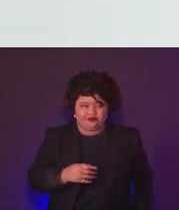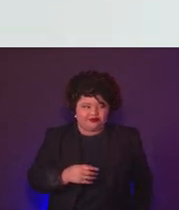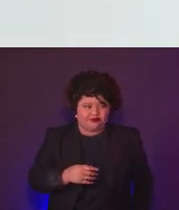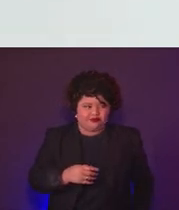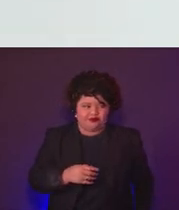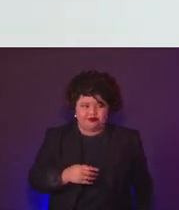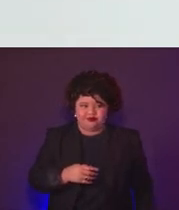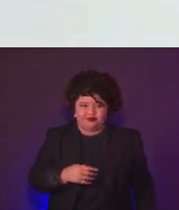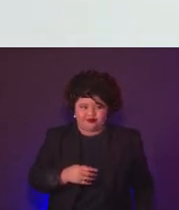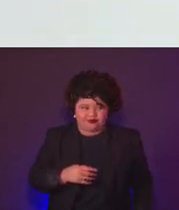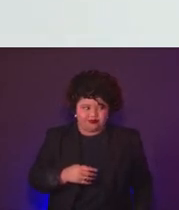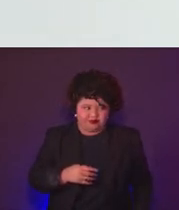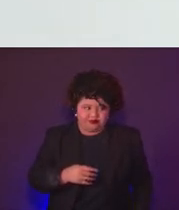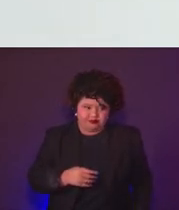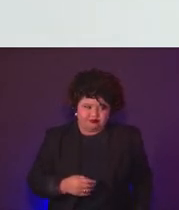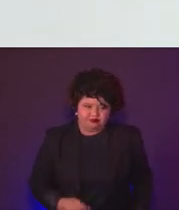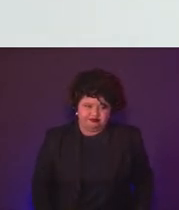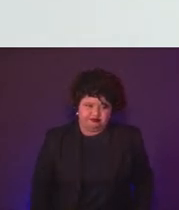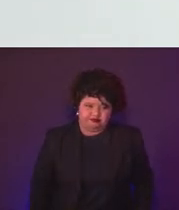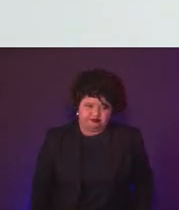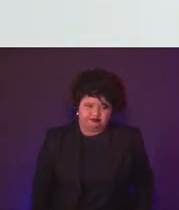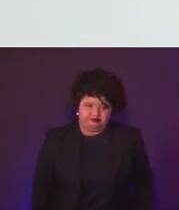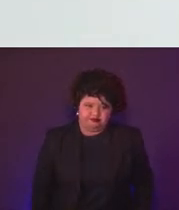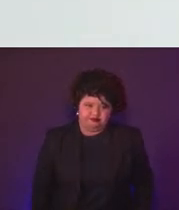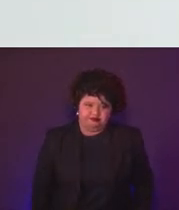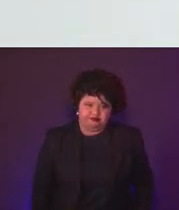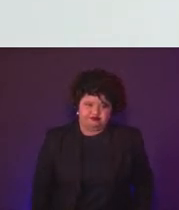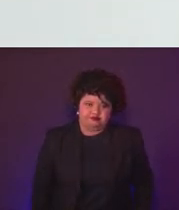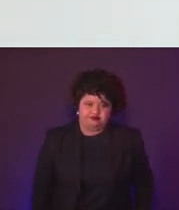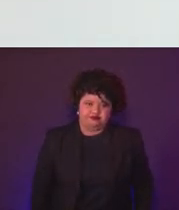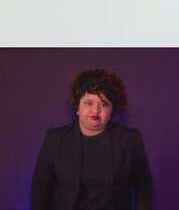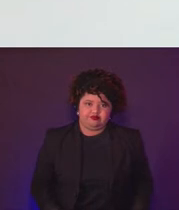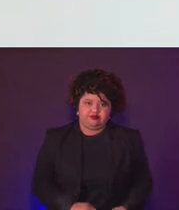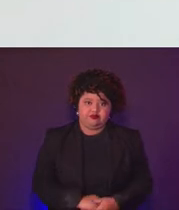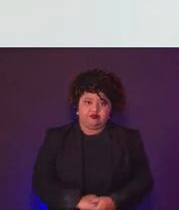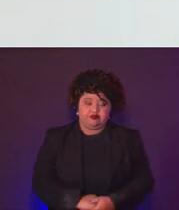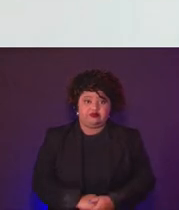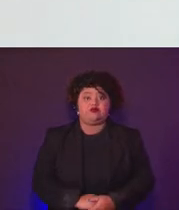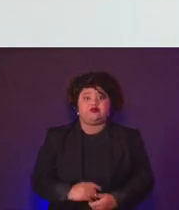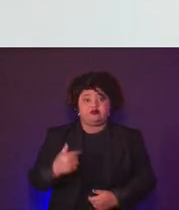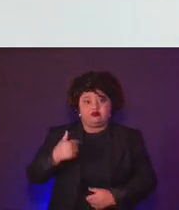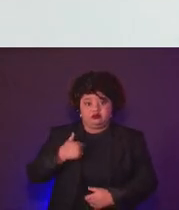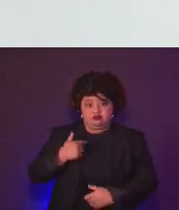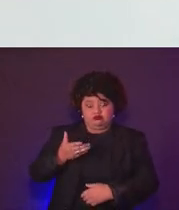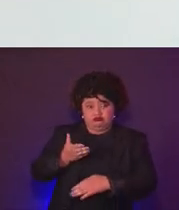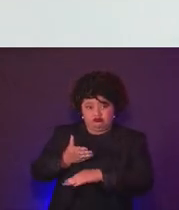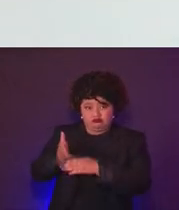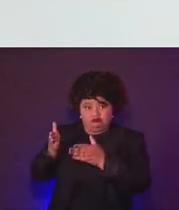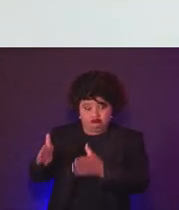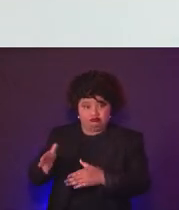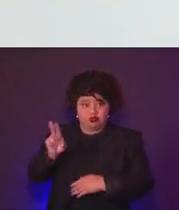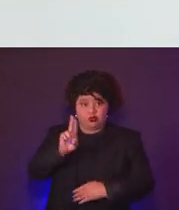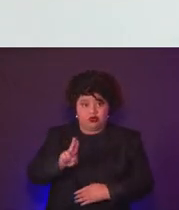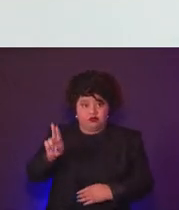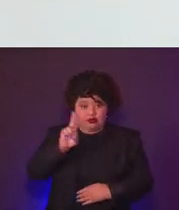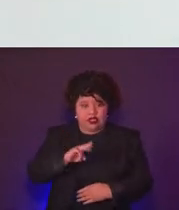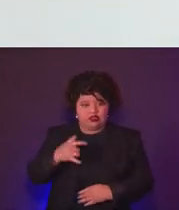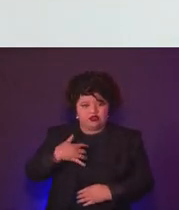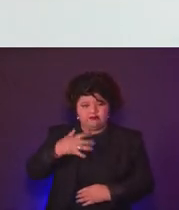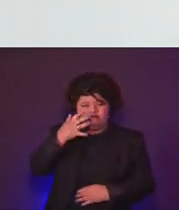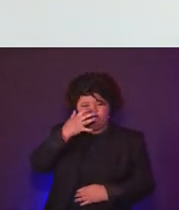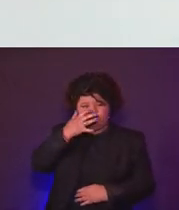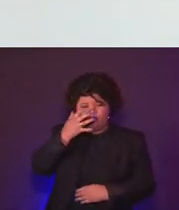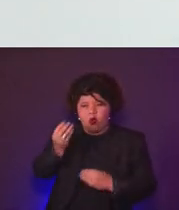So as soon as I got to graduate school, I kind of stumbled on precision journalism, and this was in the early